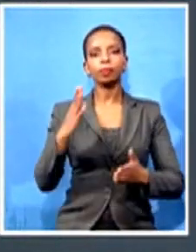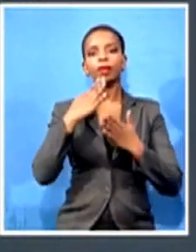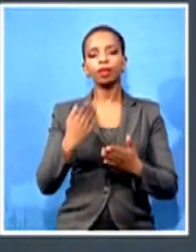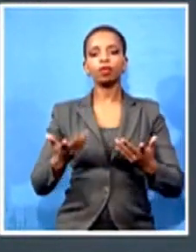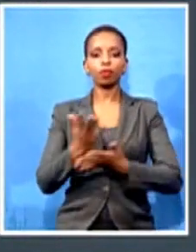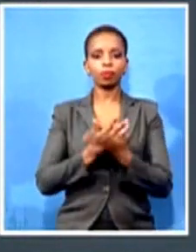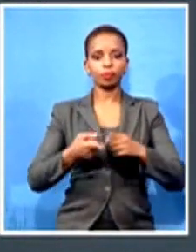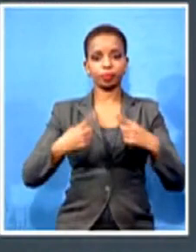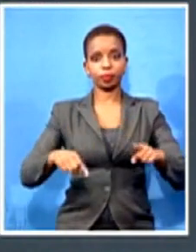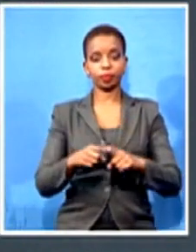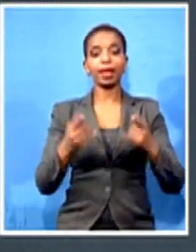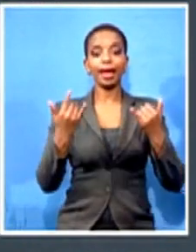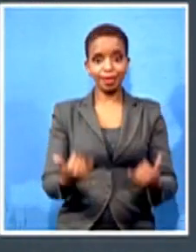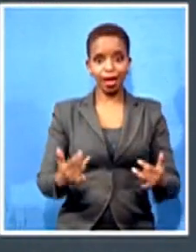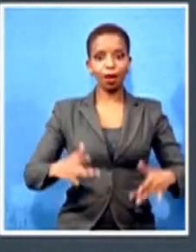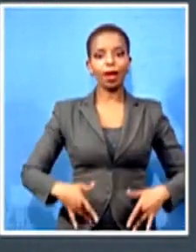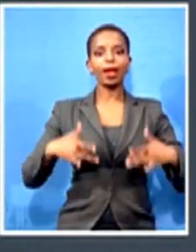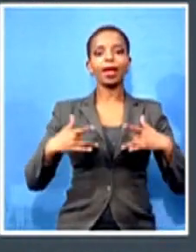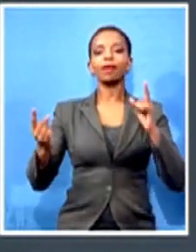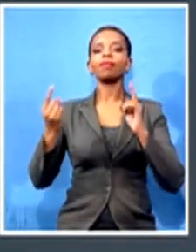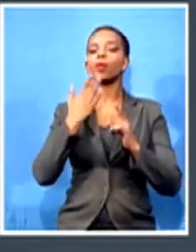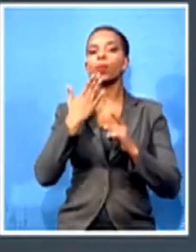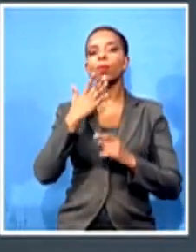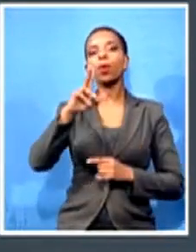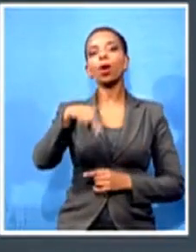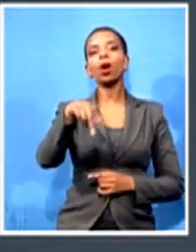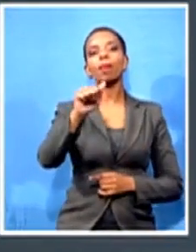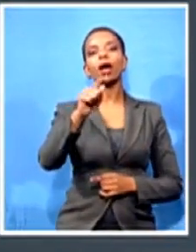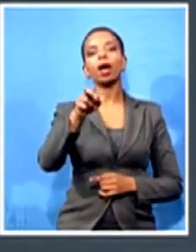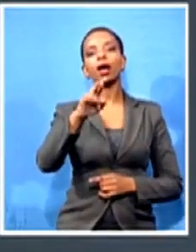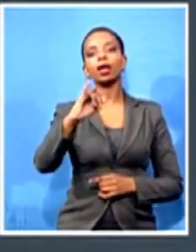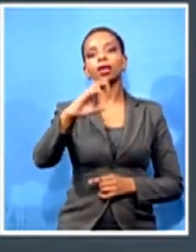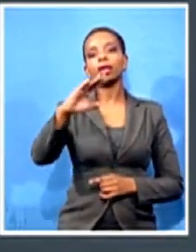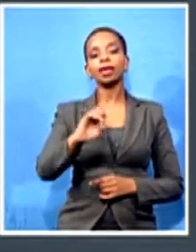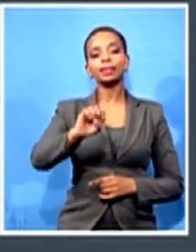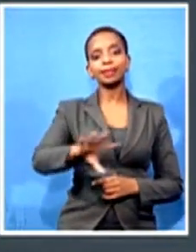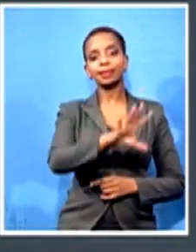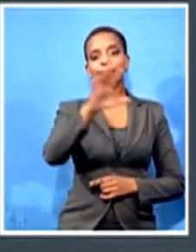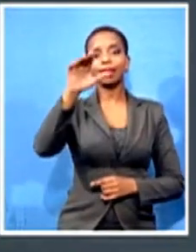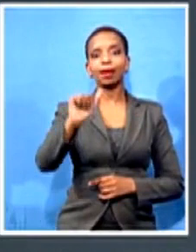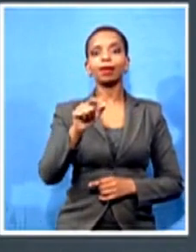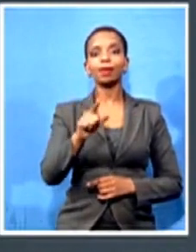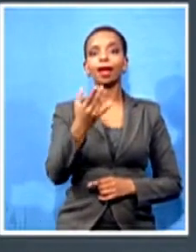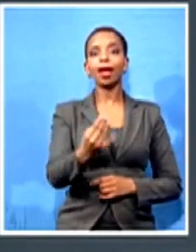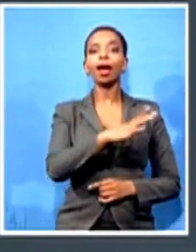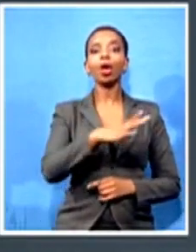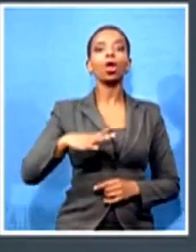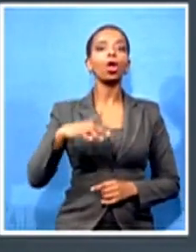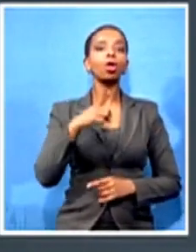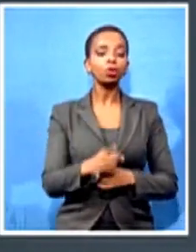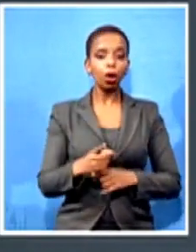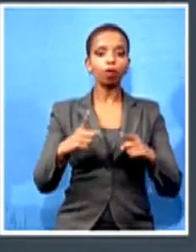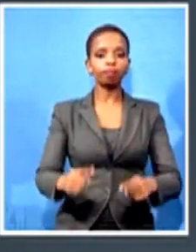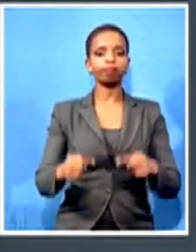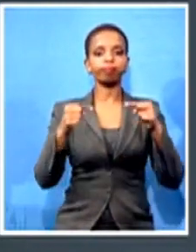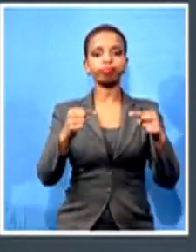in fact, live conversations anyway. South Africa has a long-standing love-hate relationship with alcohol, as we've seen the past couple of days. As lockdown level